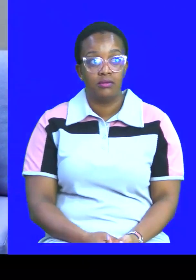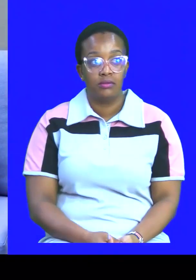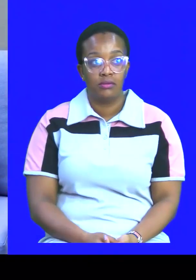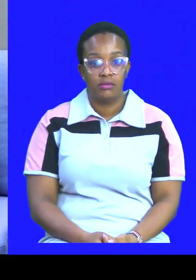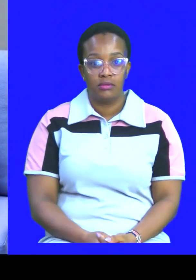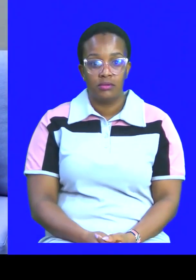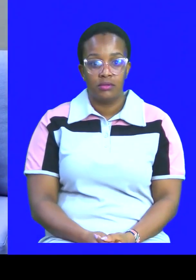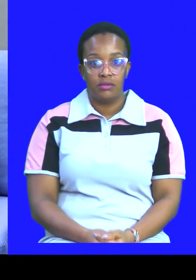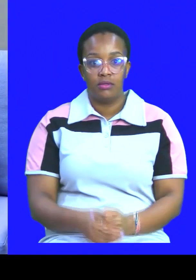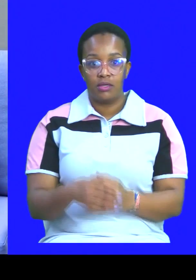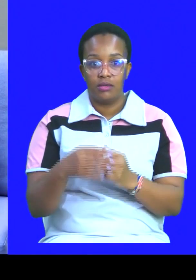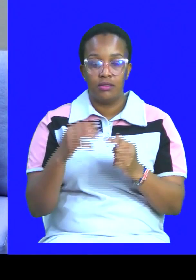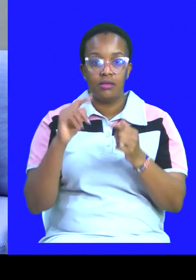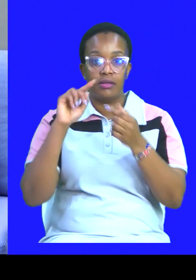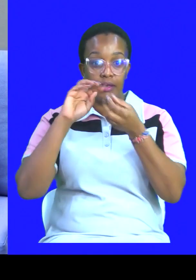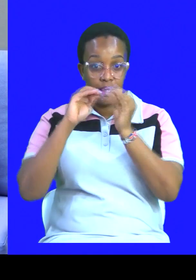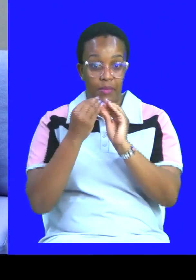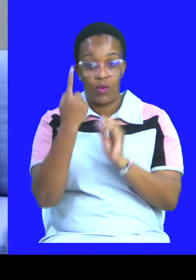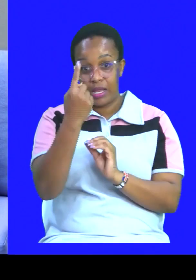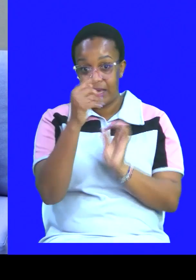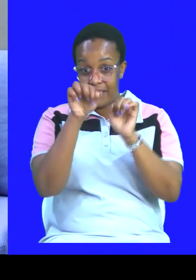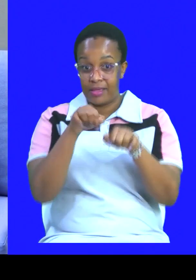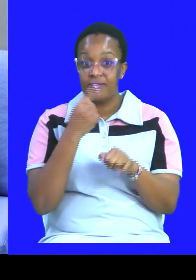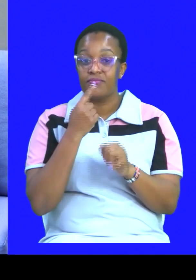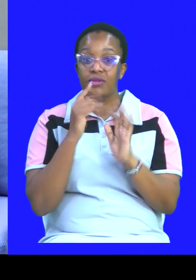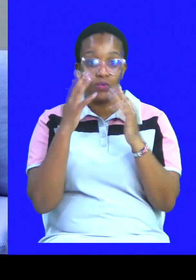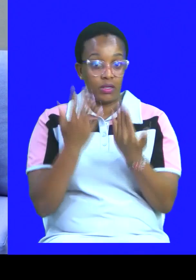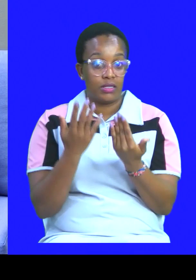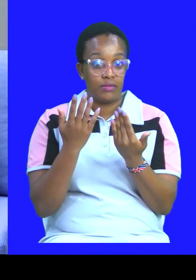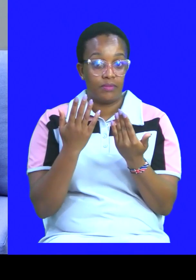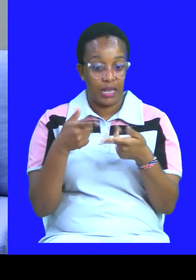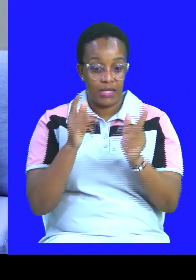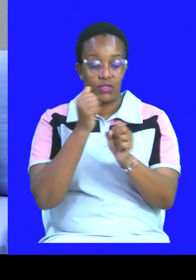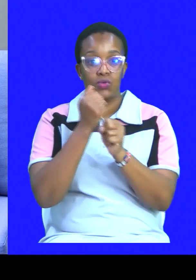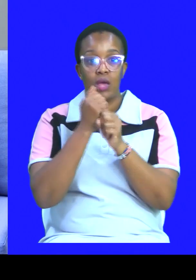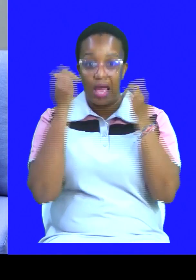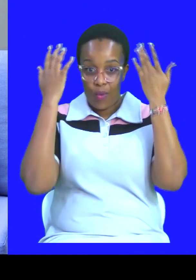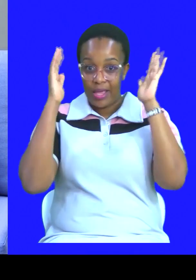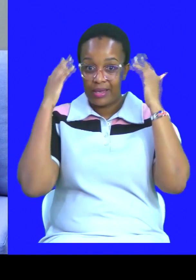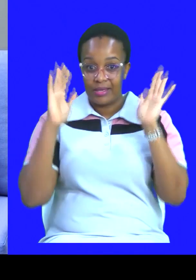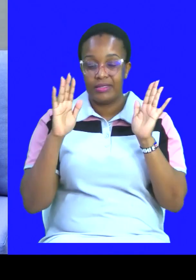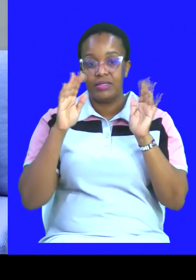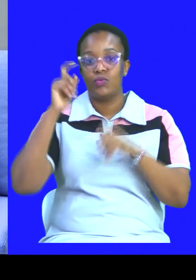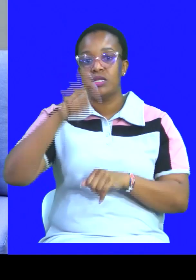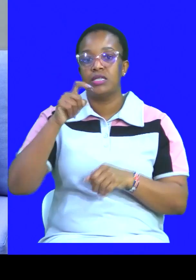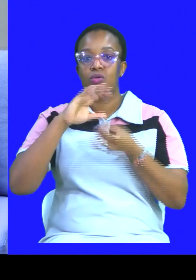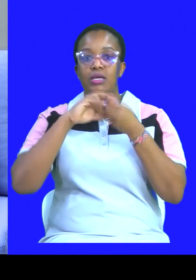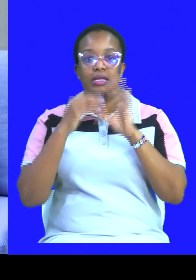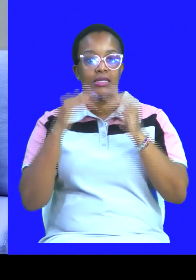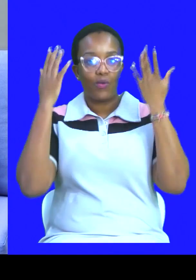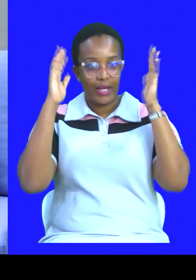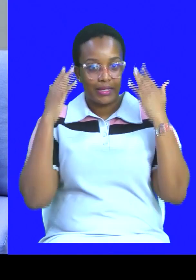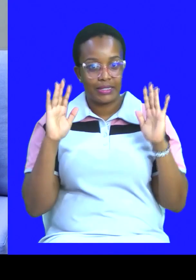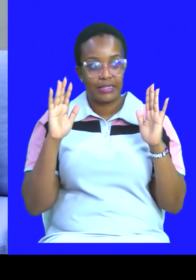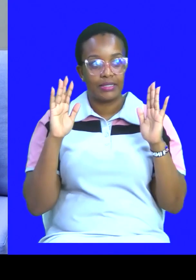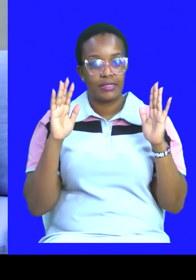Solution number one, I can say, let's do awareness. We need to create awareness. Like